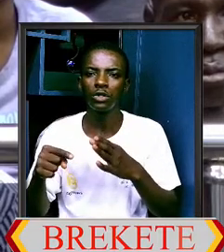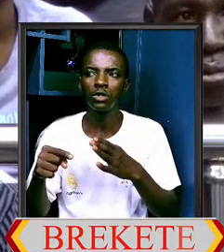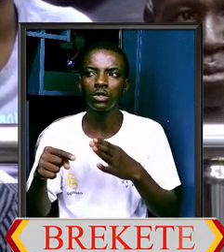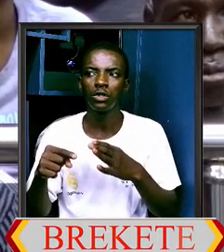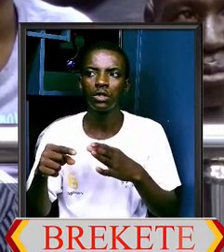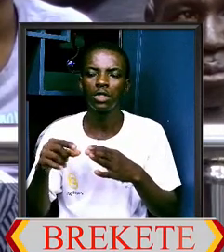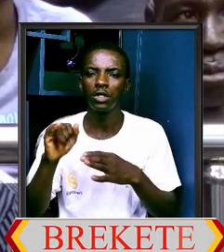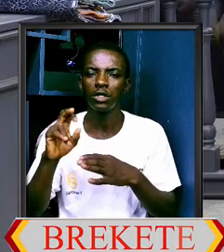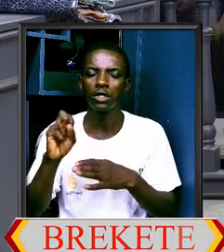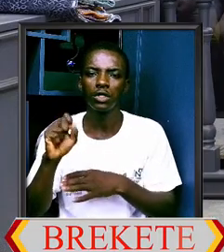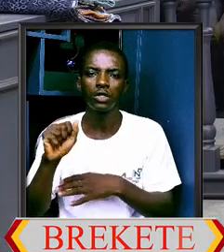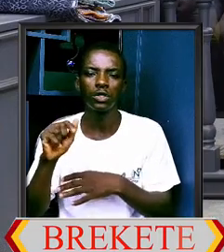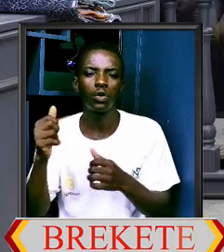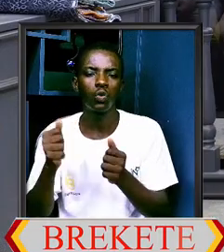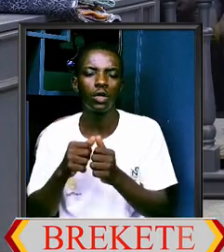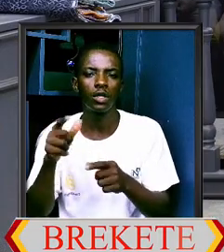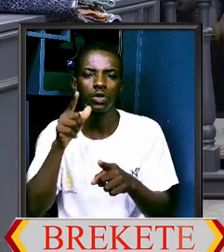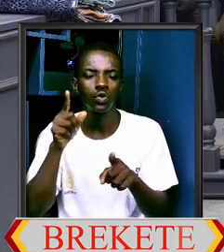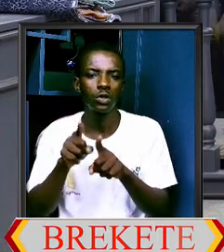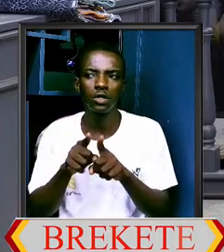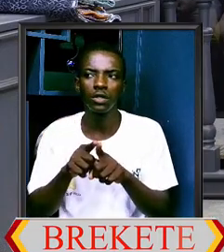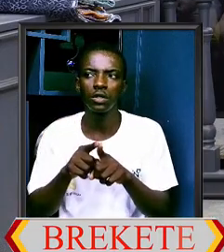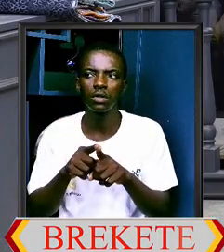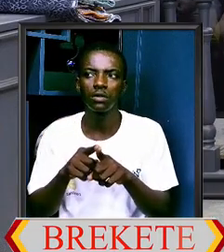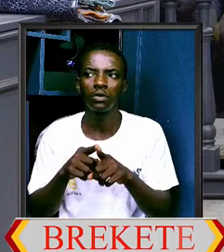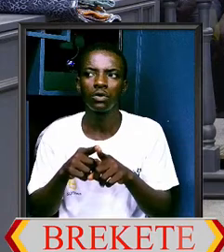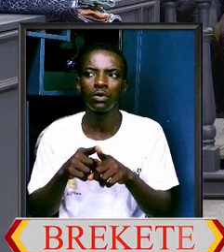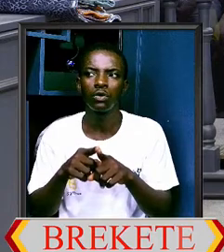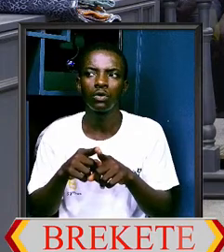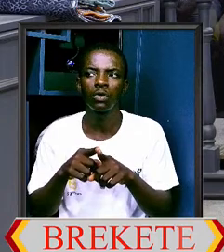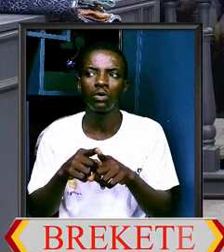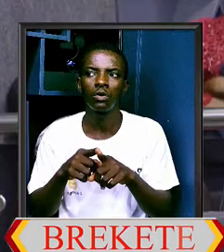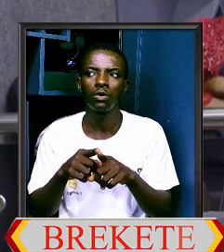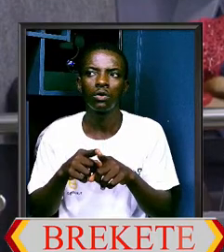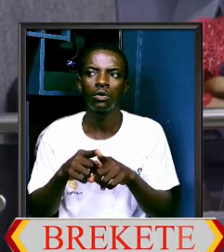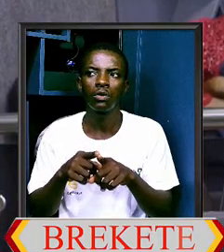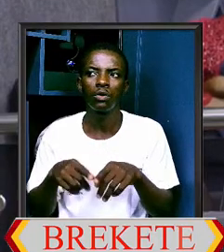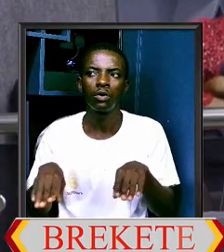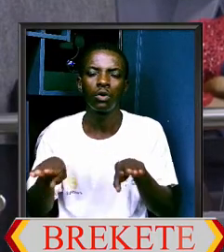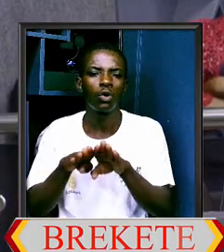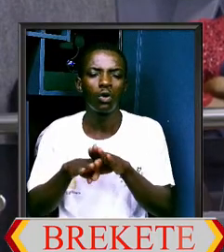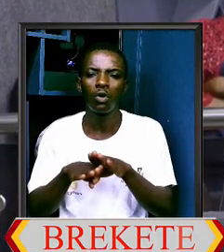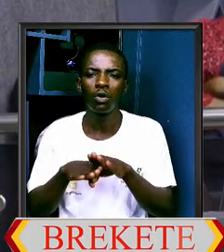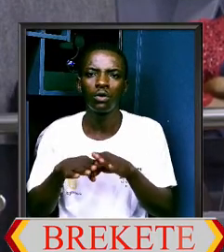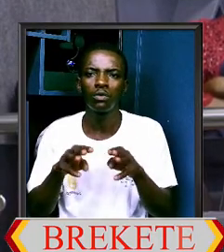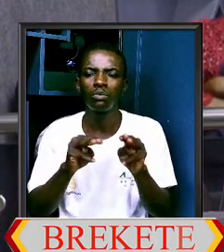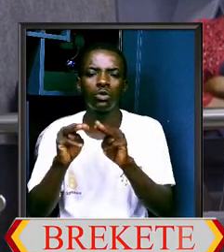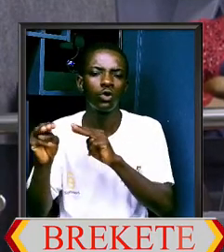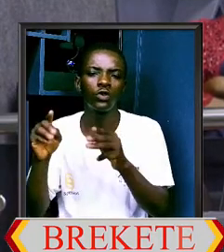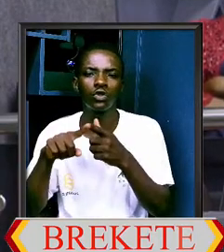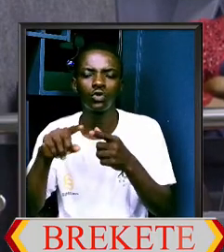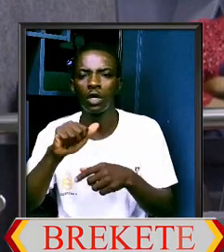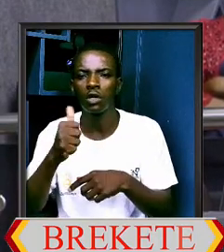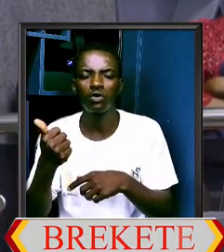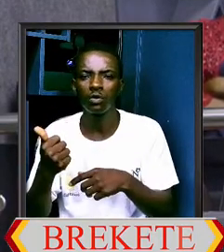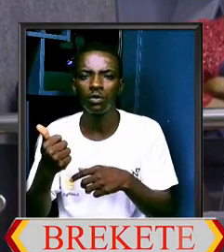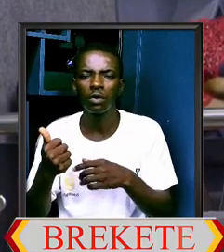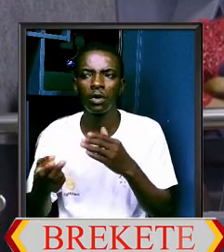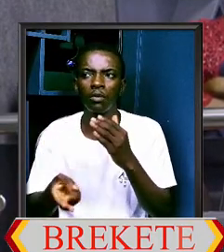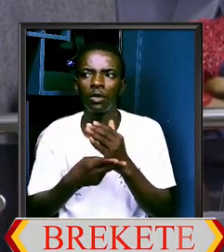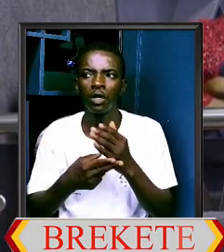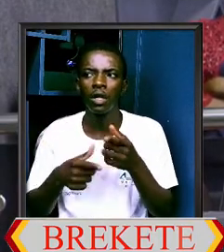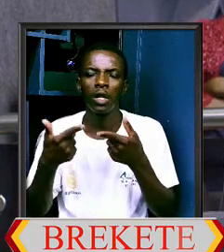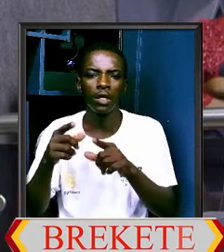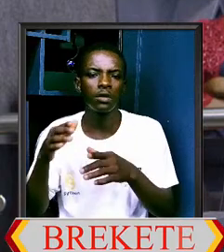In solidarity with this our sister, please make una close down on our account, make una shift them to another bank,